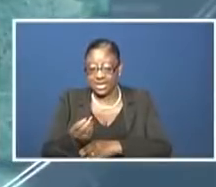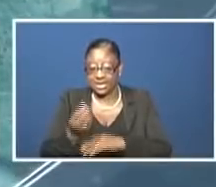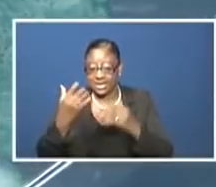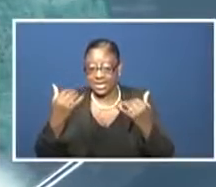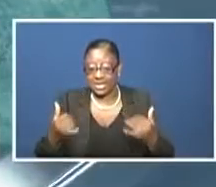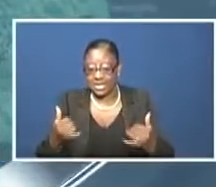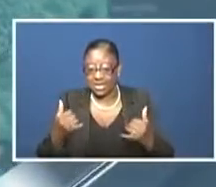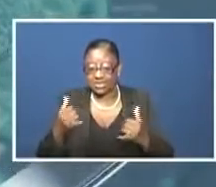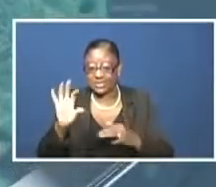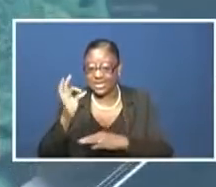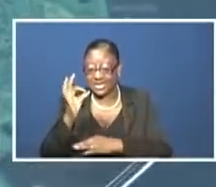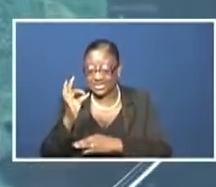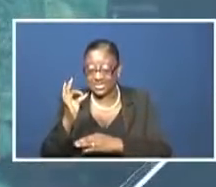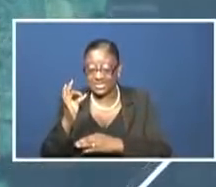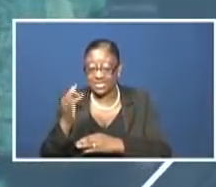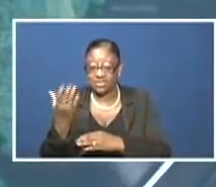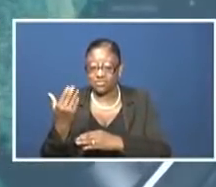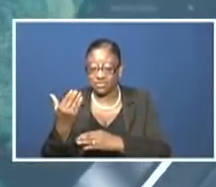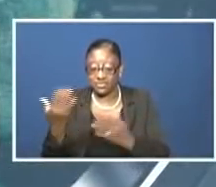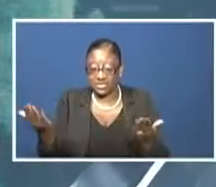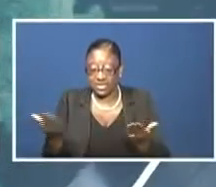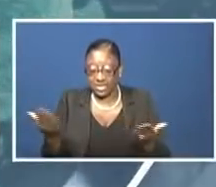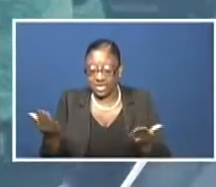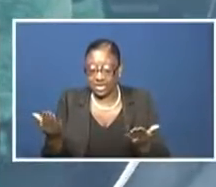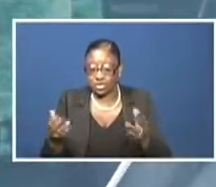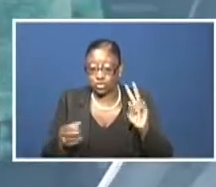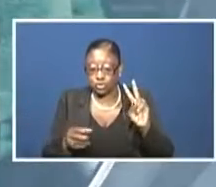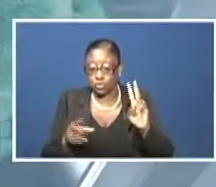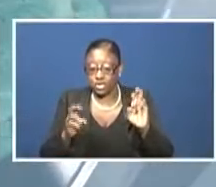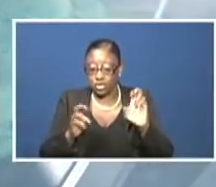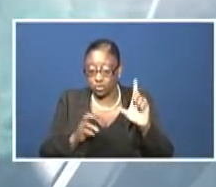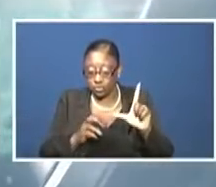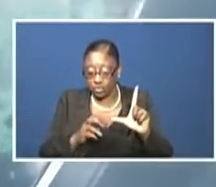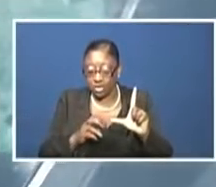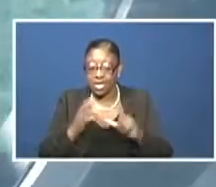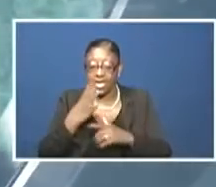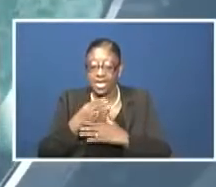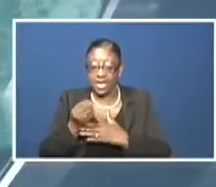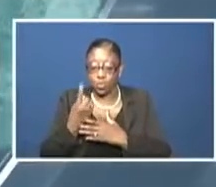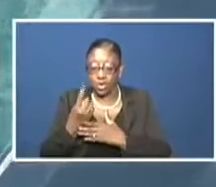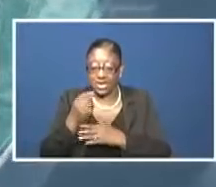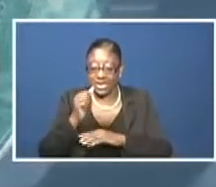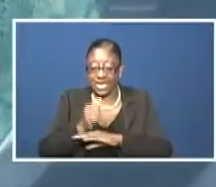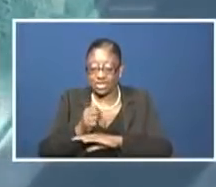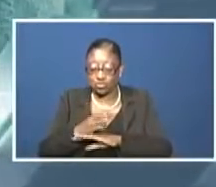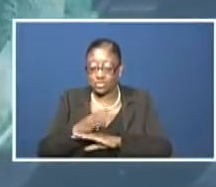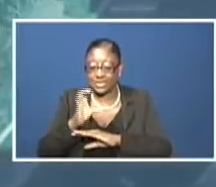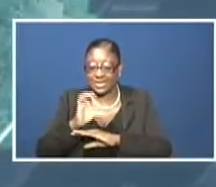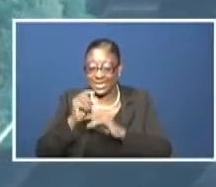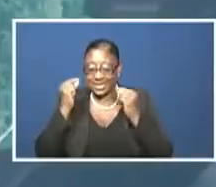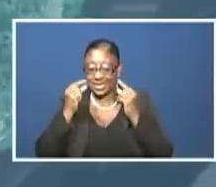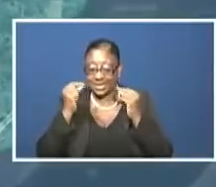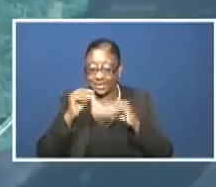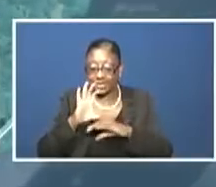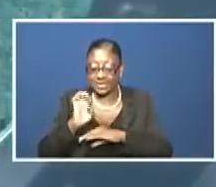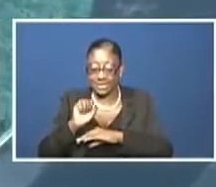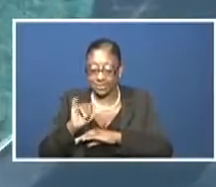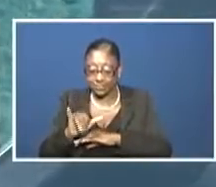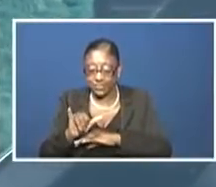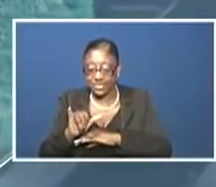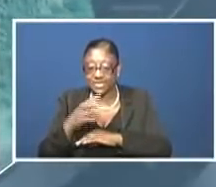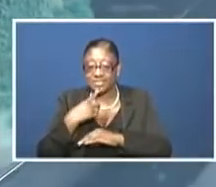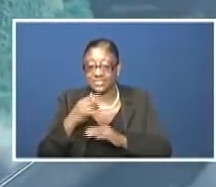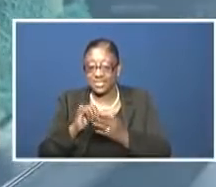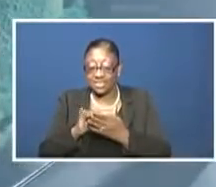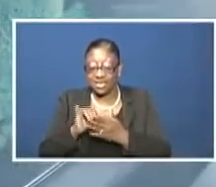cases are at 19, 15 on New Providence, 2 on Eleuthera, and 1 each on Andros and Bimini and Cat Key. On the other end, a